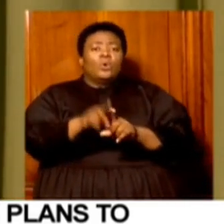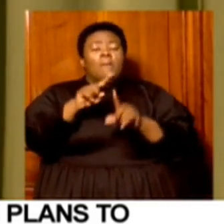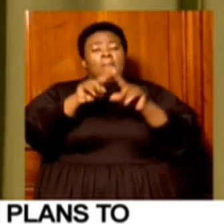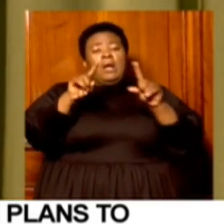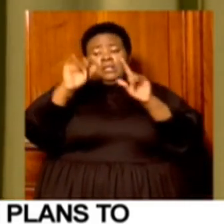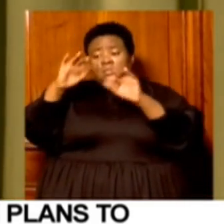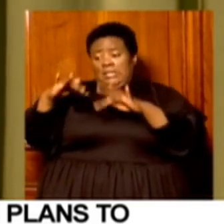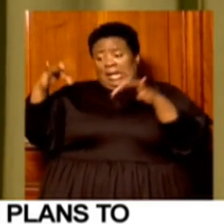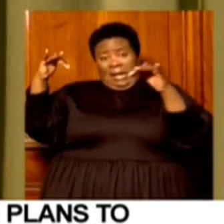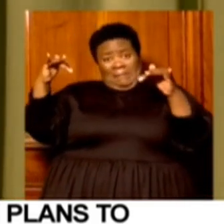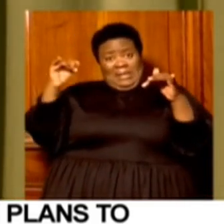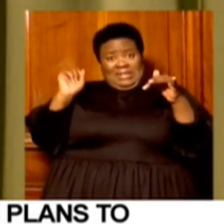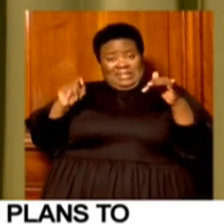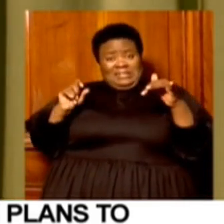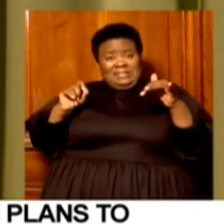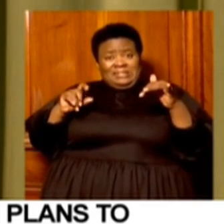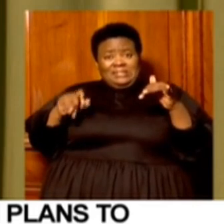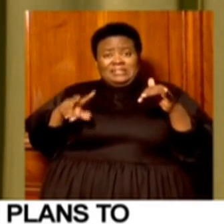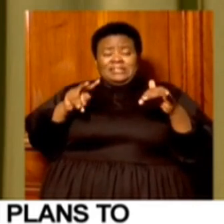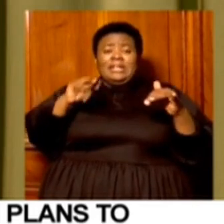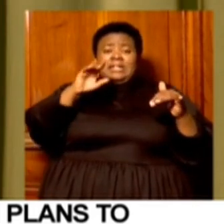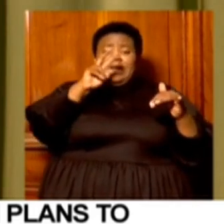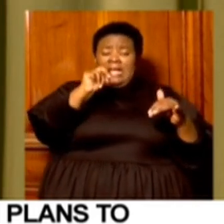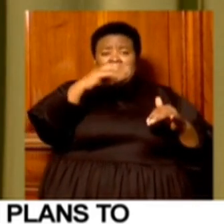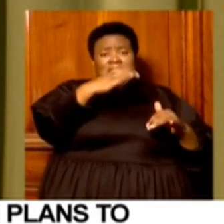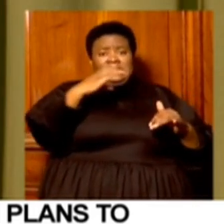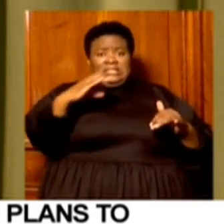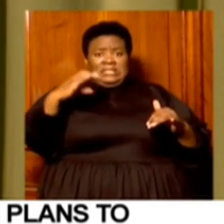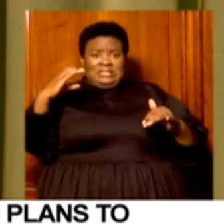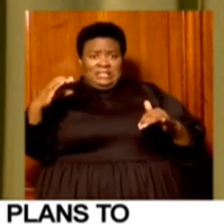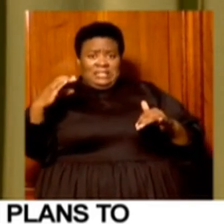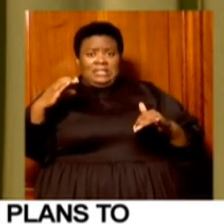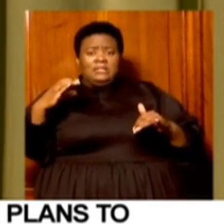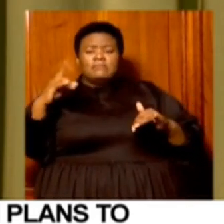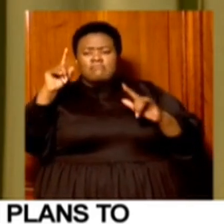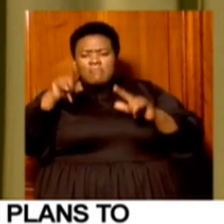ultimate and the NCCC processes and the net joins.